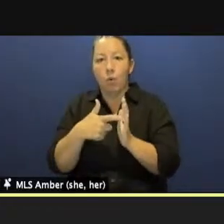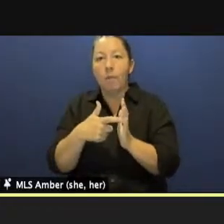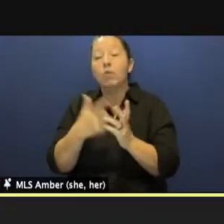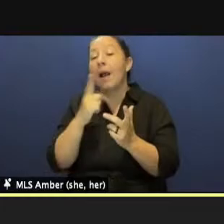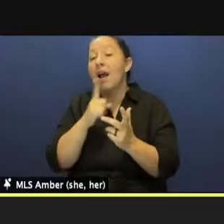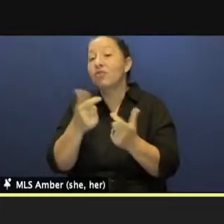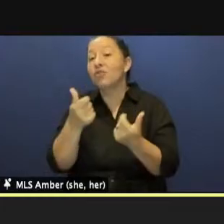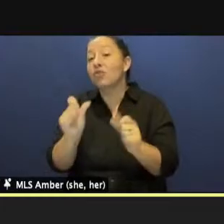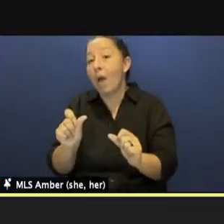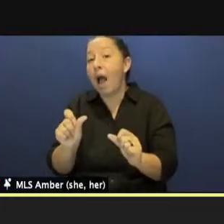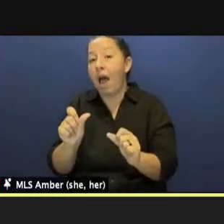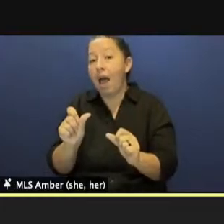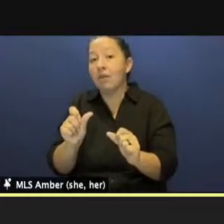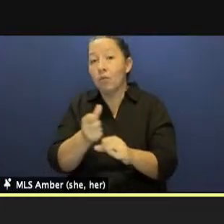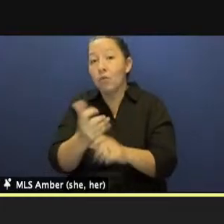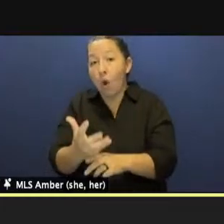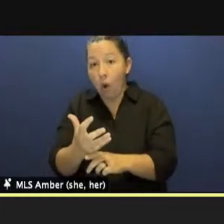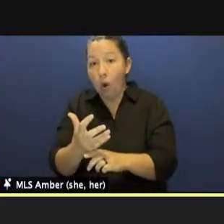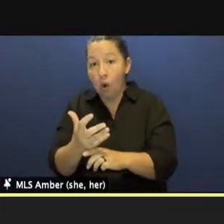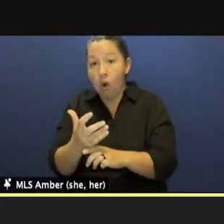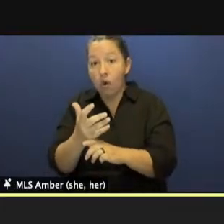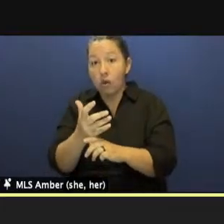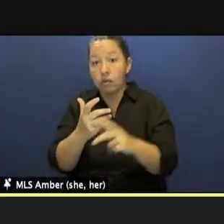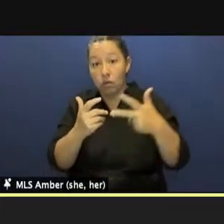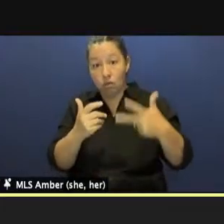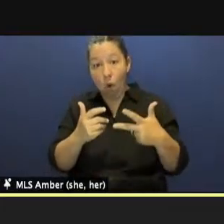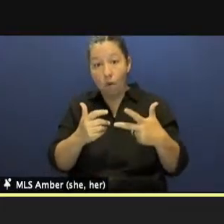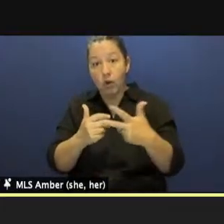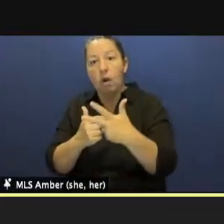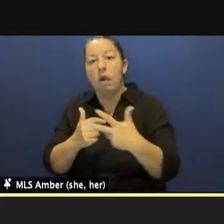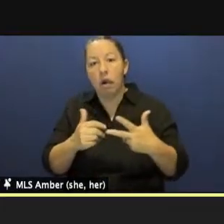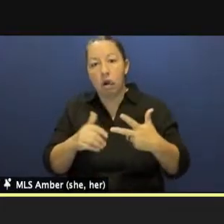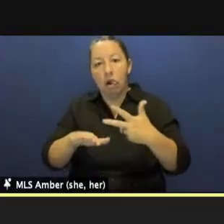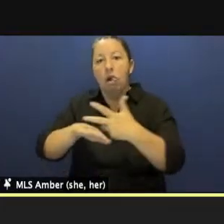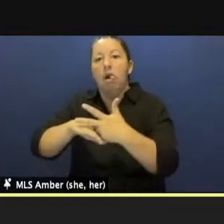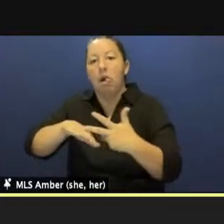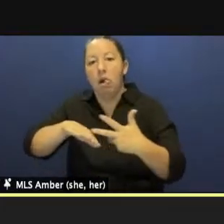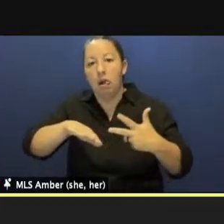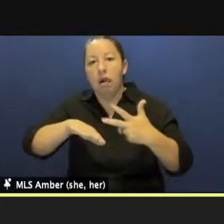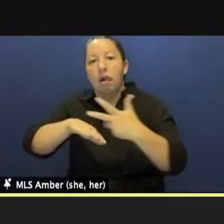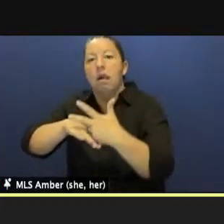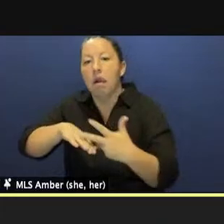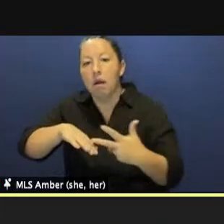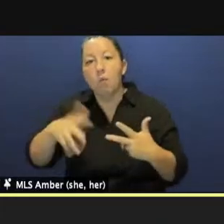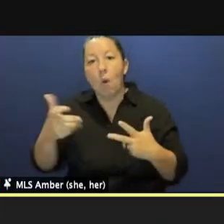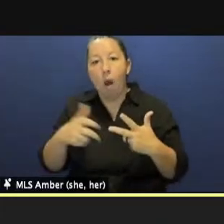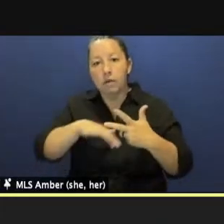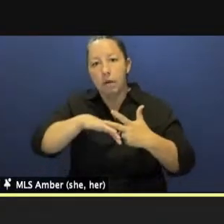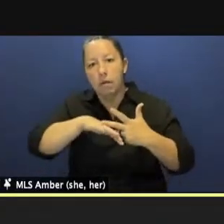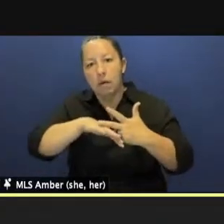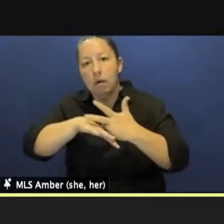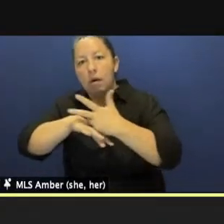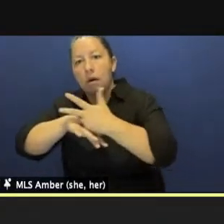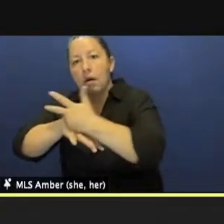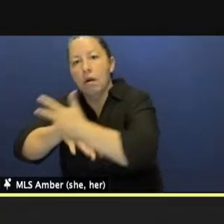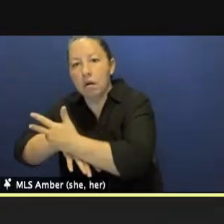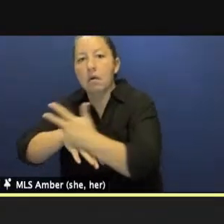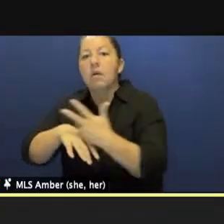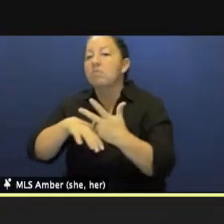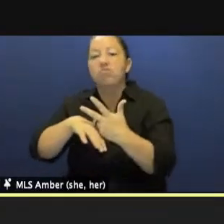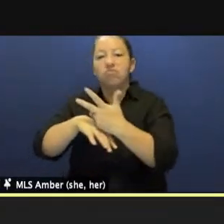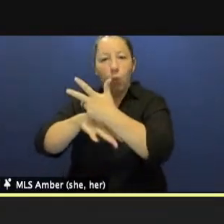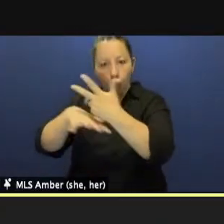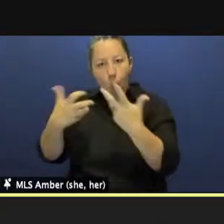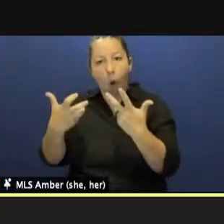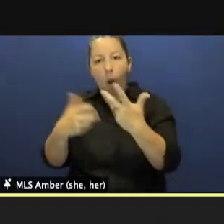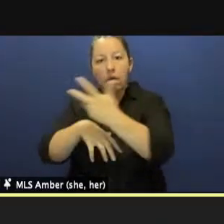moving up this angle, up this slope. And what it's doing is helping us understand and calibrate